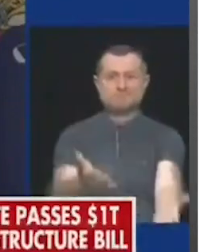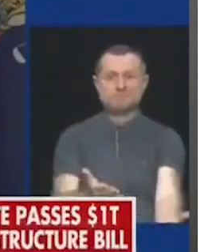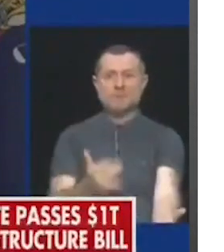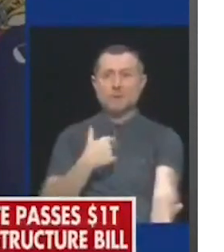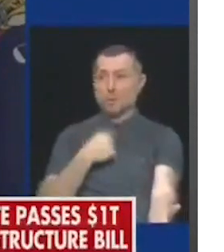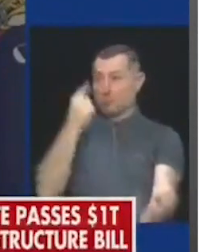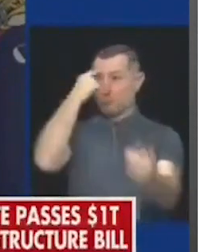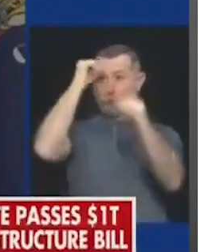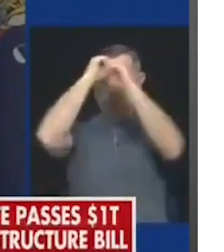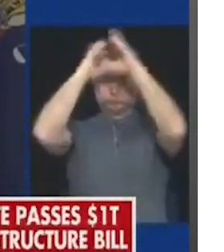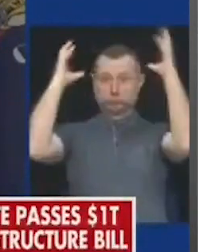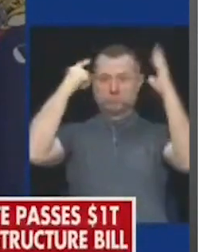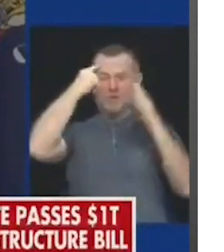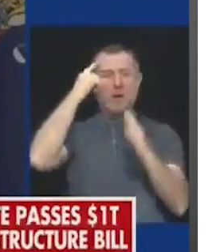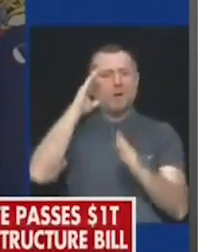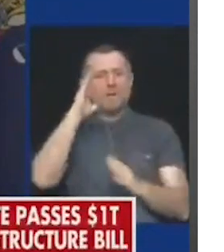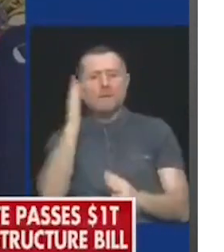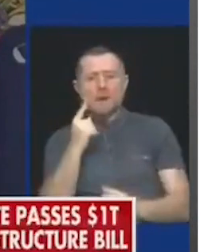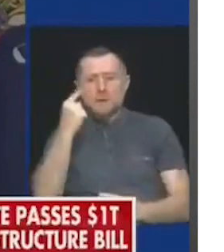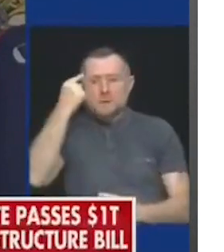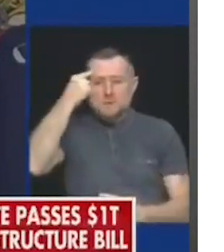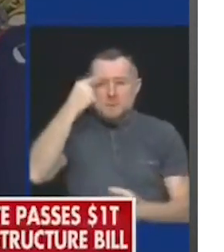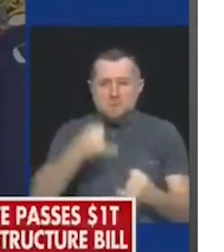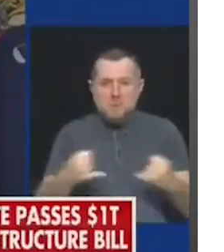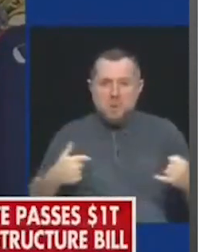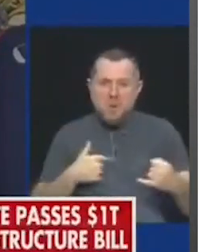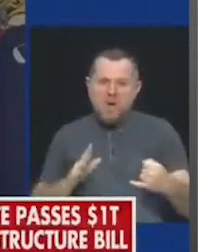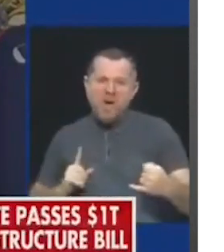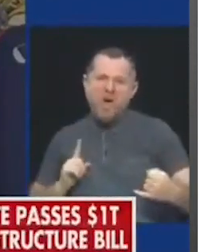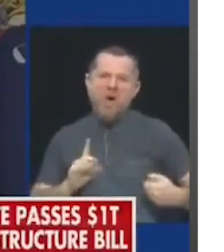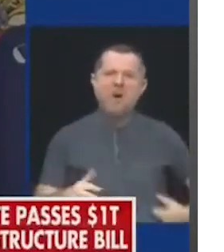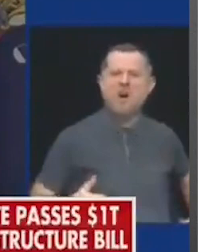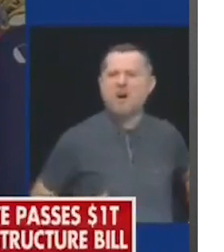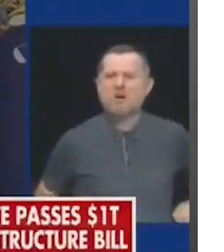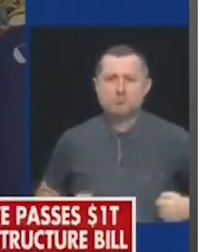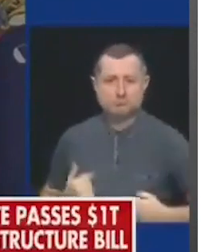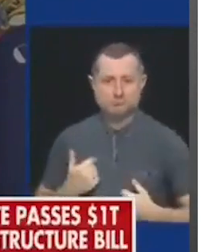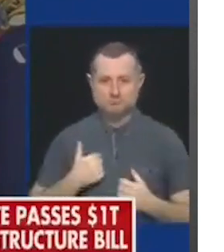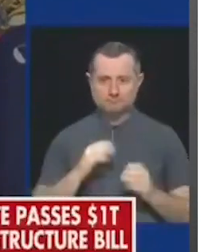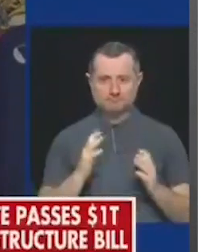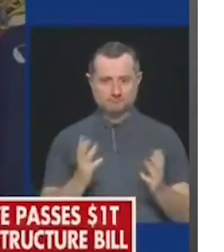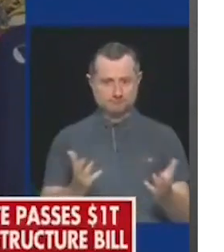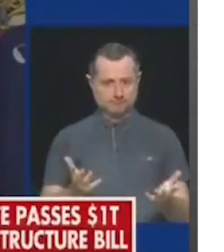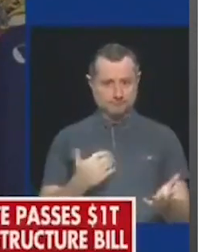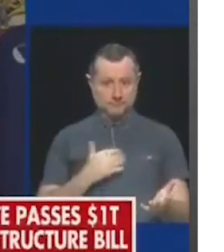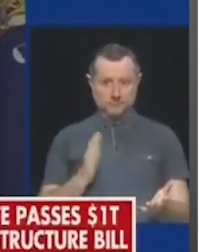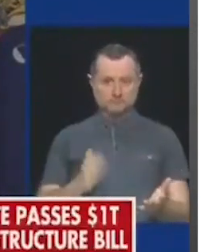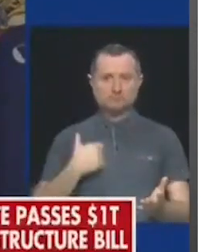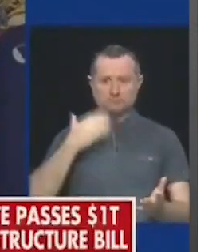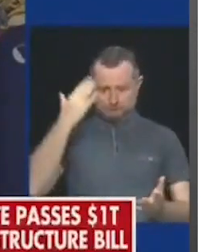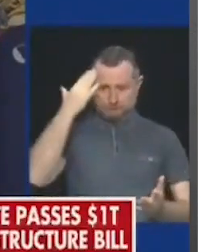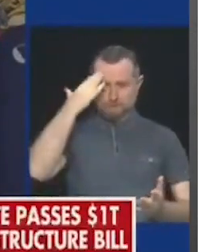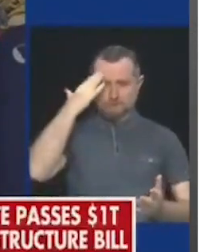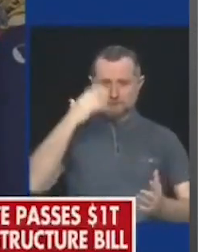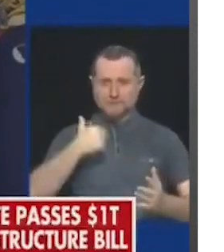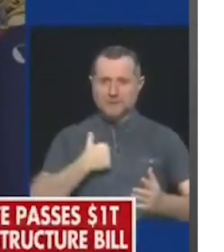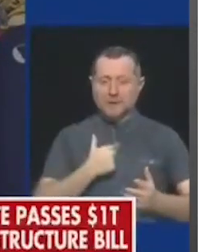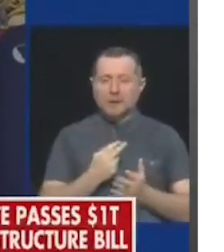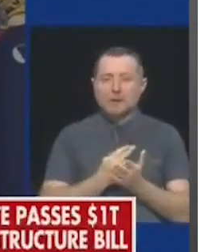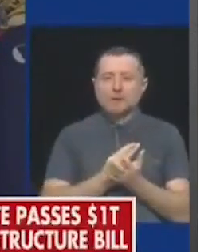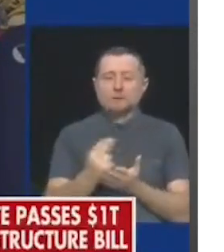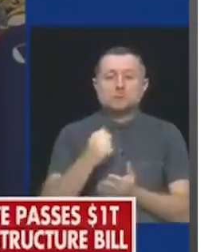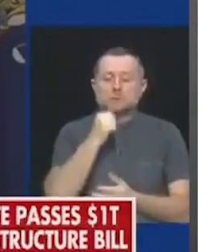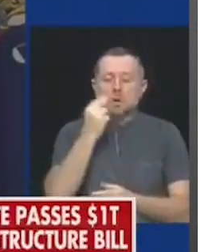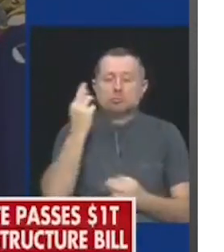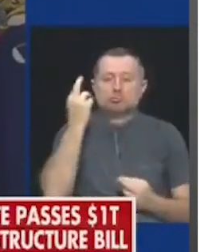crossed the line with anyone. But I didn't realize the